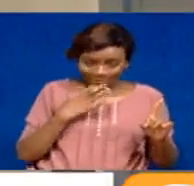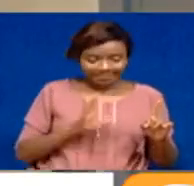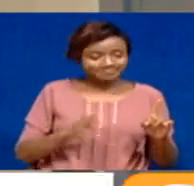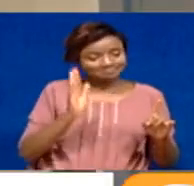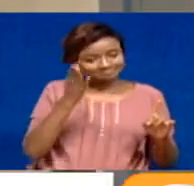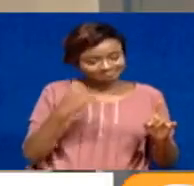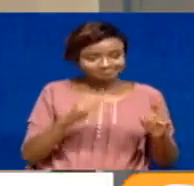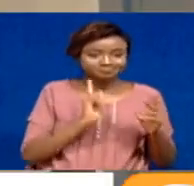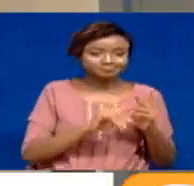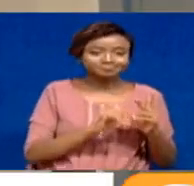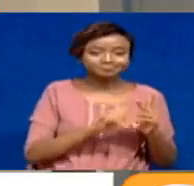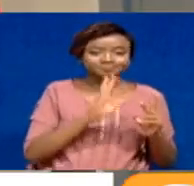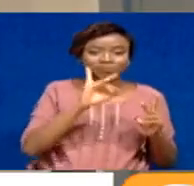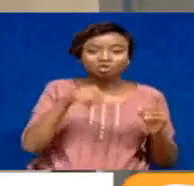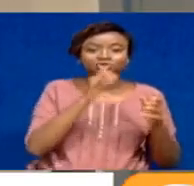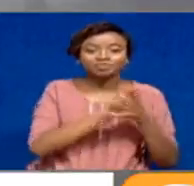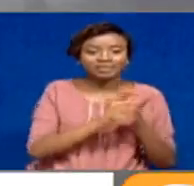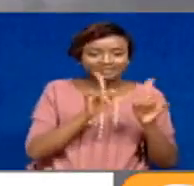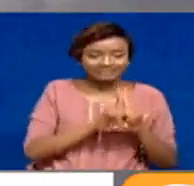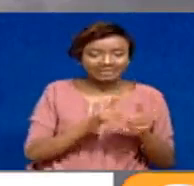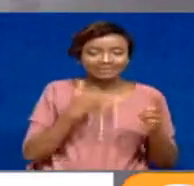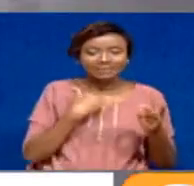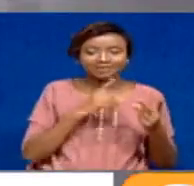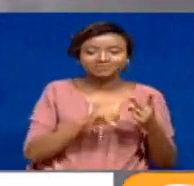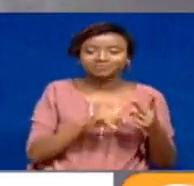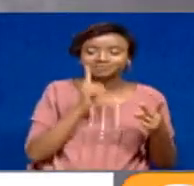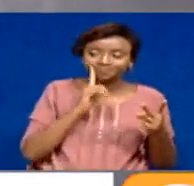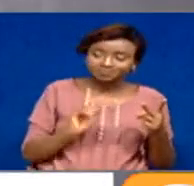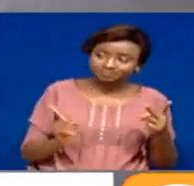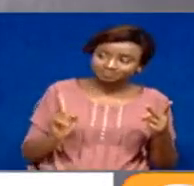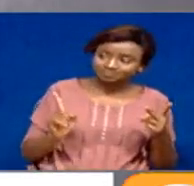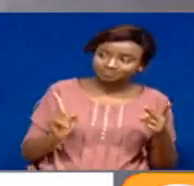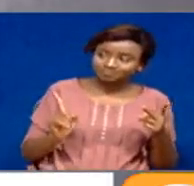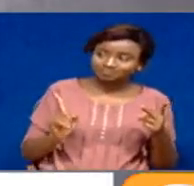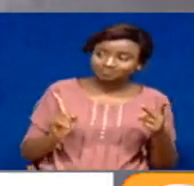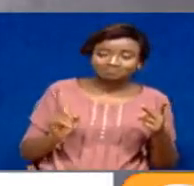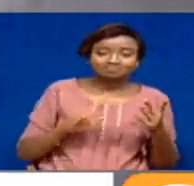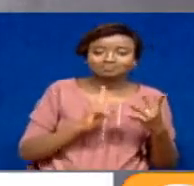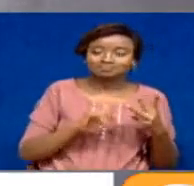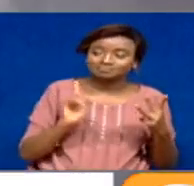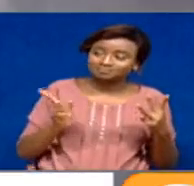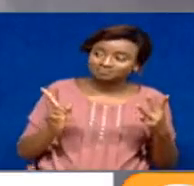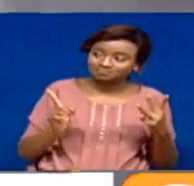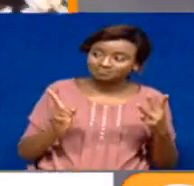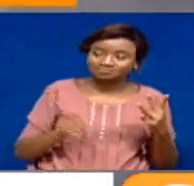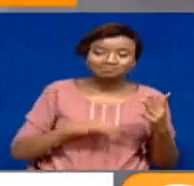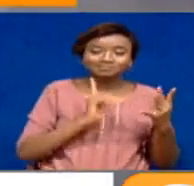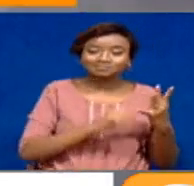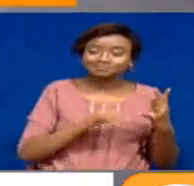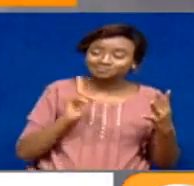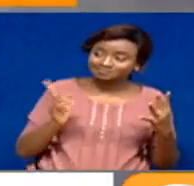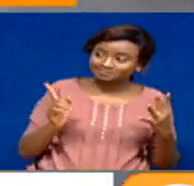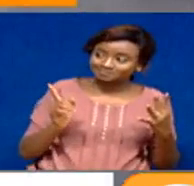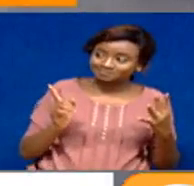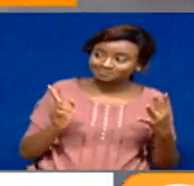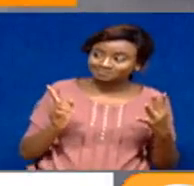the other hand, Jubilee is presenting a full house with businessman Richard Ngatia, businesswoman Agnes Kagure, Nairobi Governor Anne